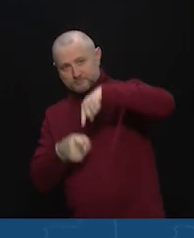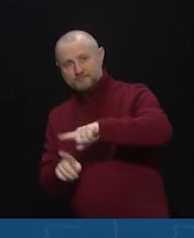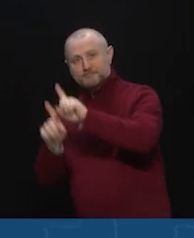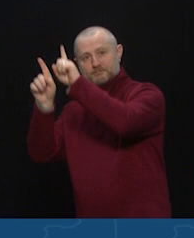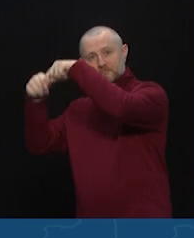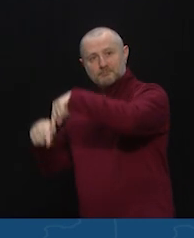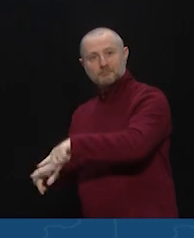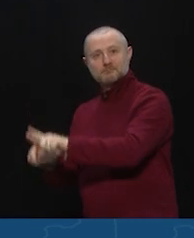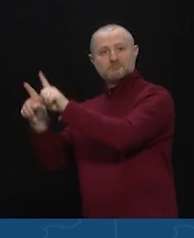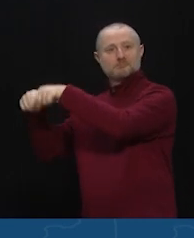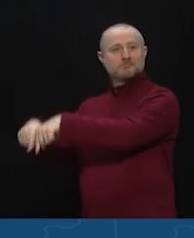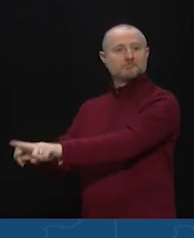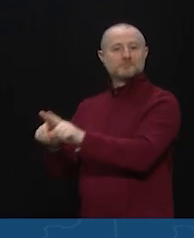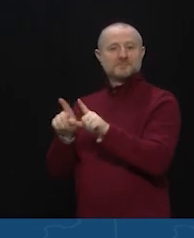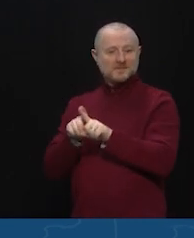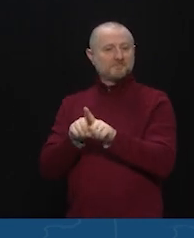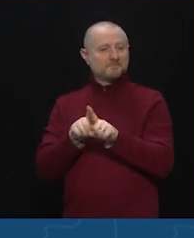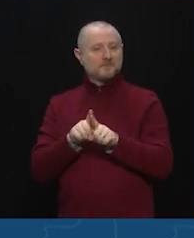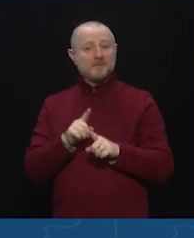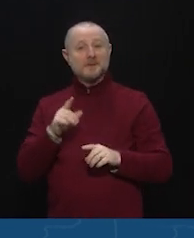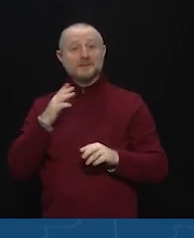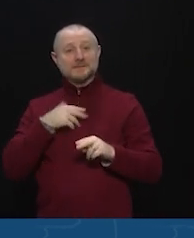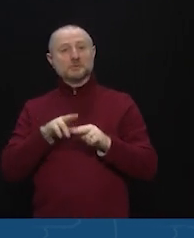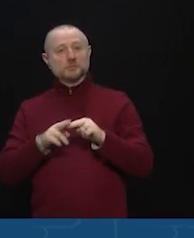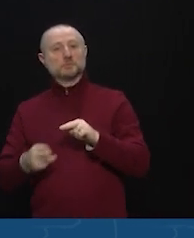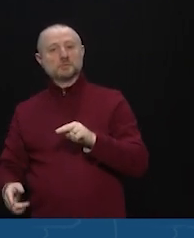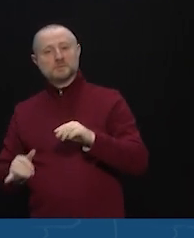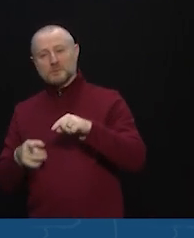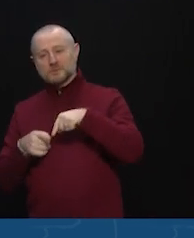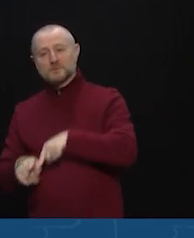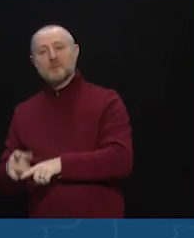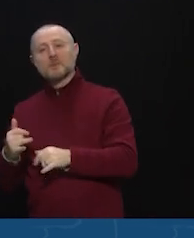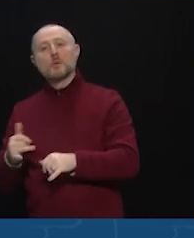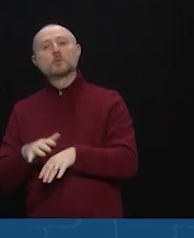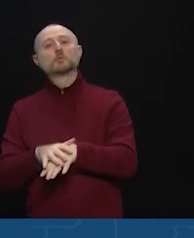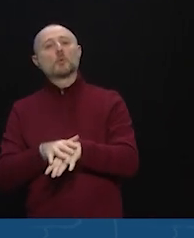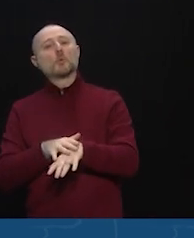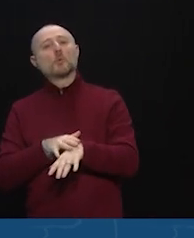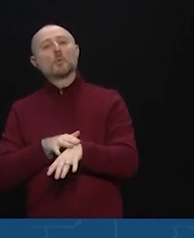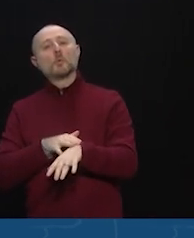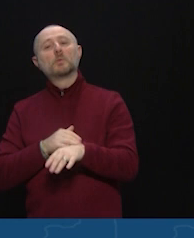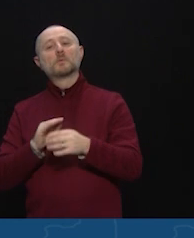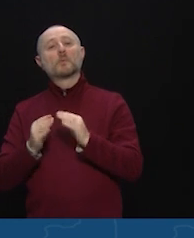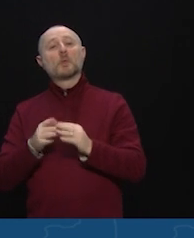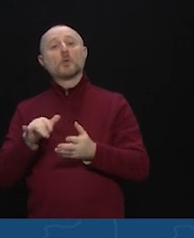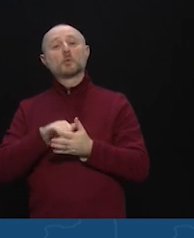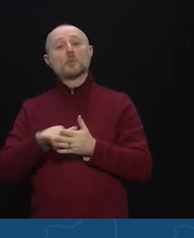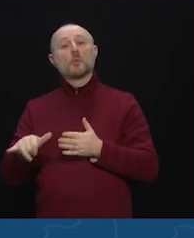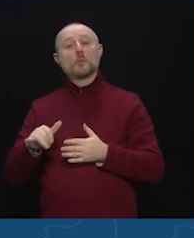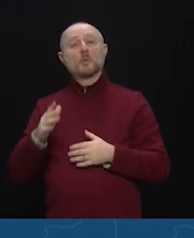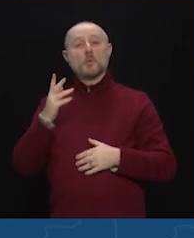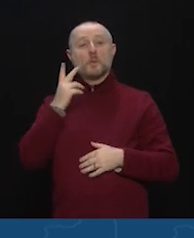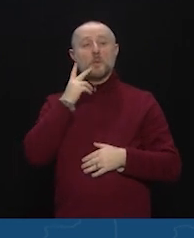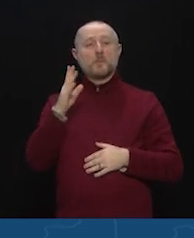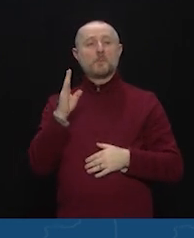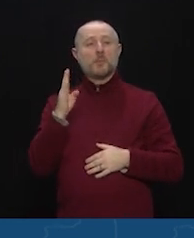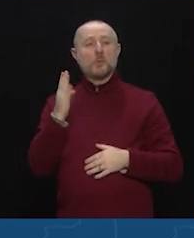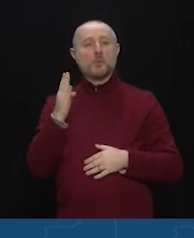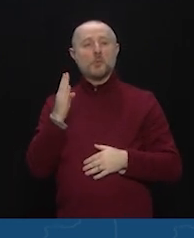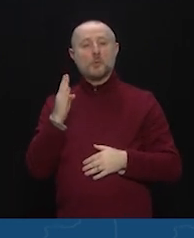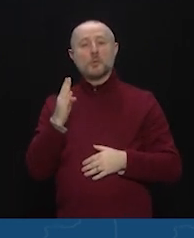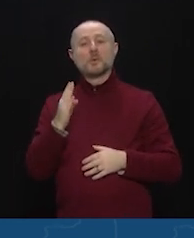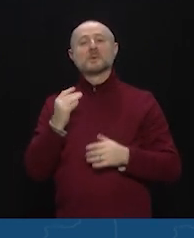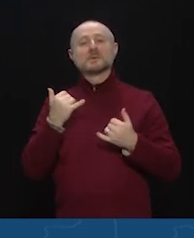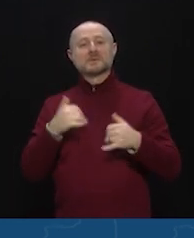which are starting to decline at a slower rate. And again, the New York's blue line here is still higher than the rest of the